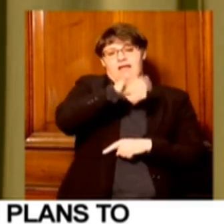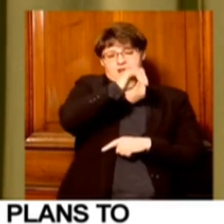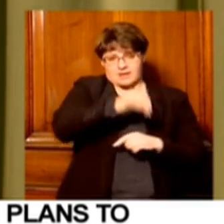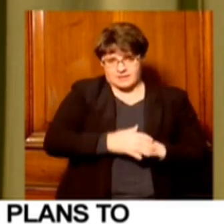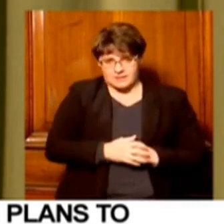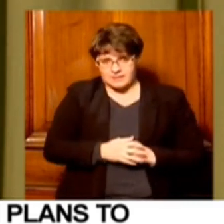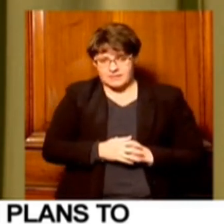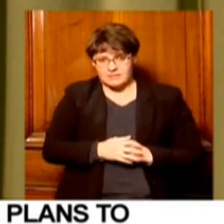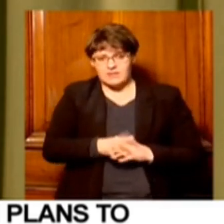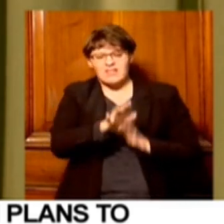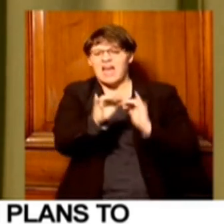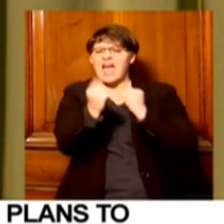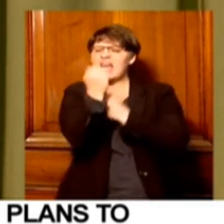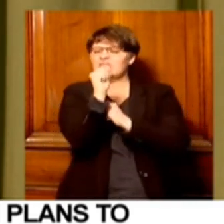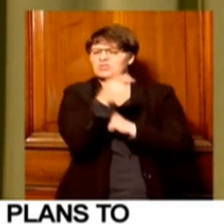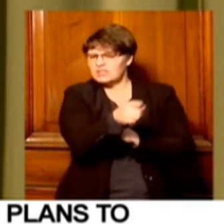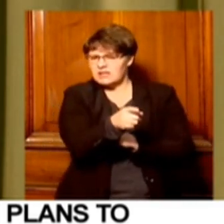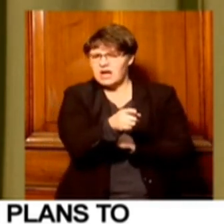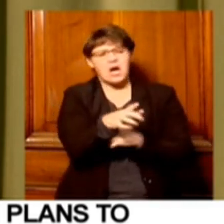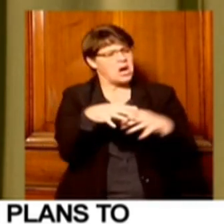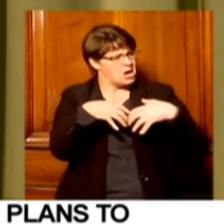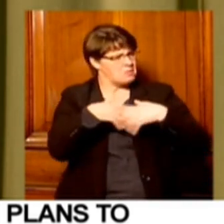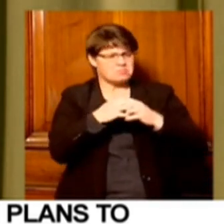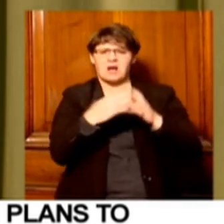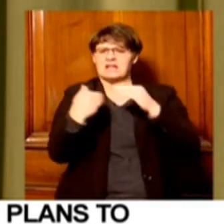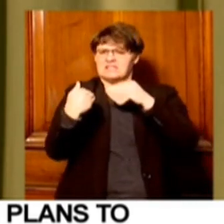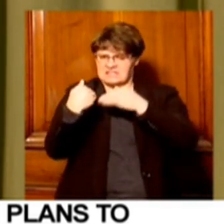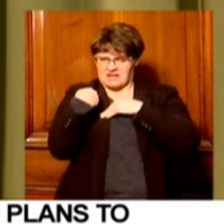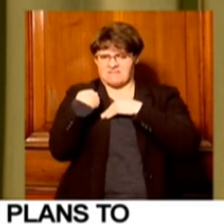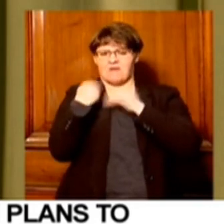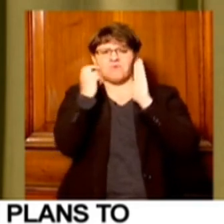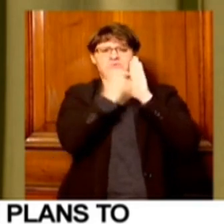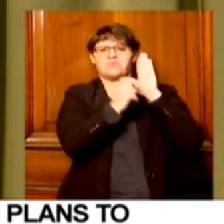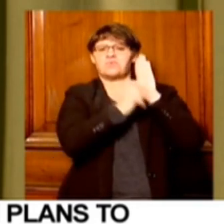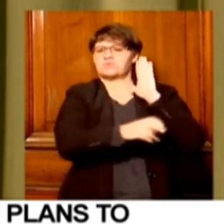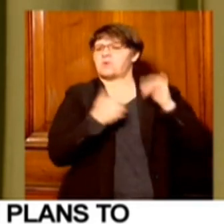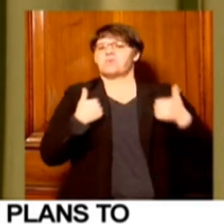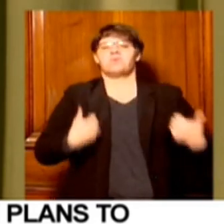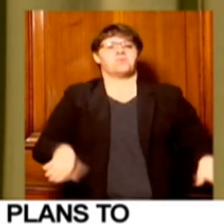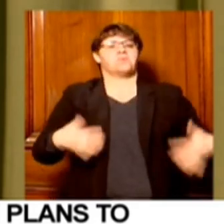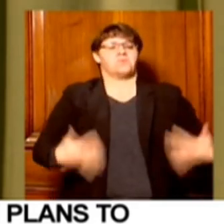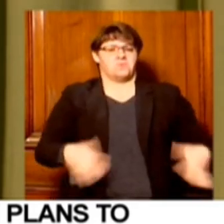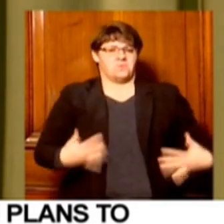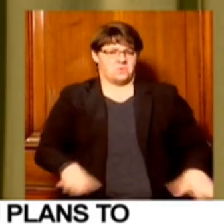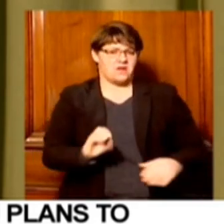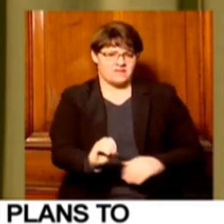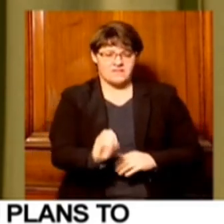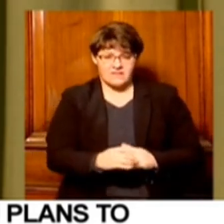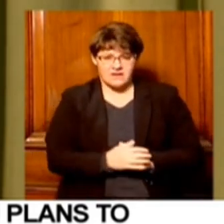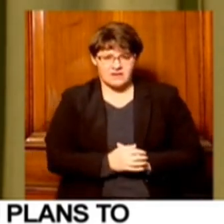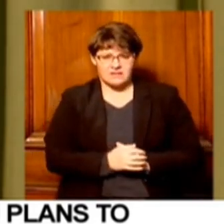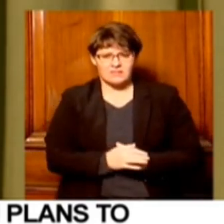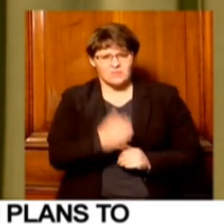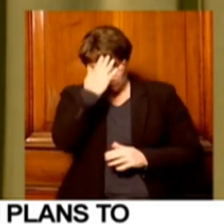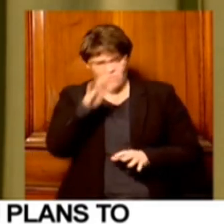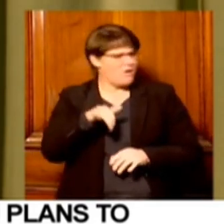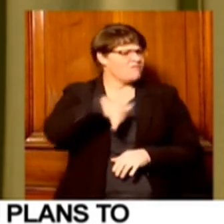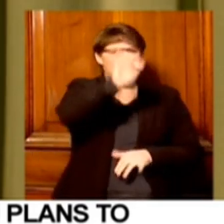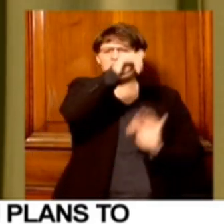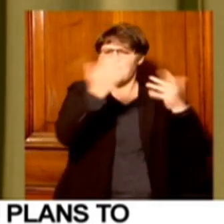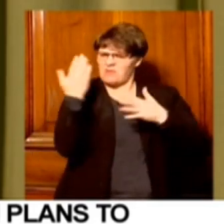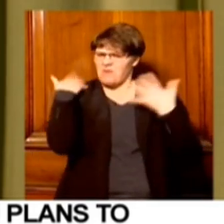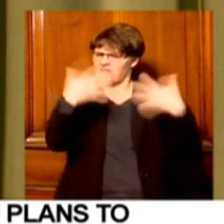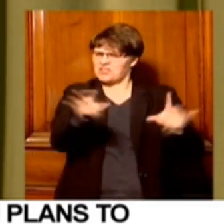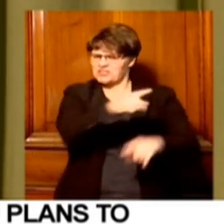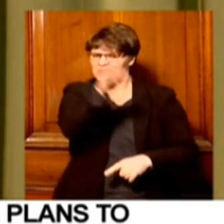The airline industry has quite well-established safety protocols. I'm sure for all of you in here, you have flown somewhere before,